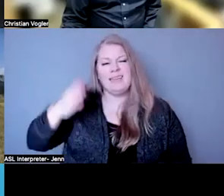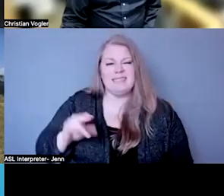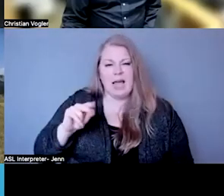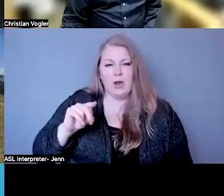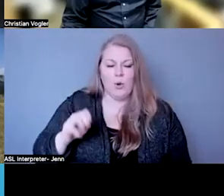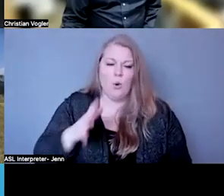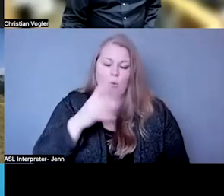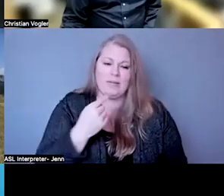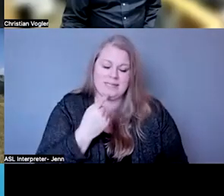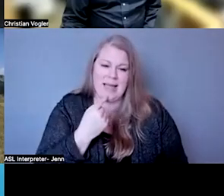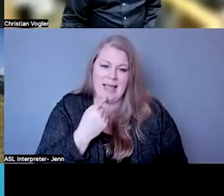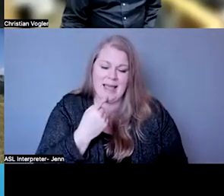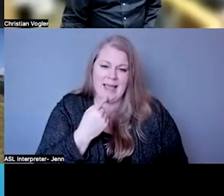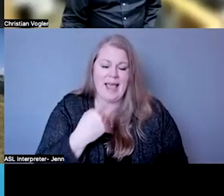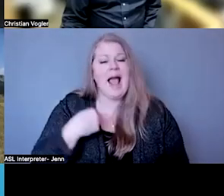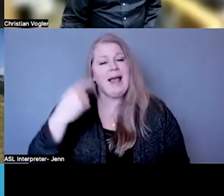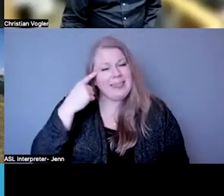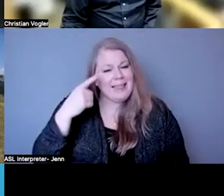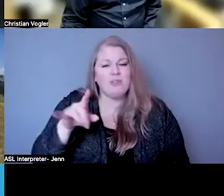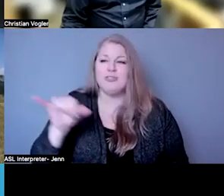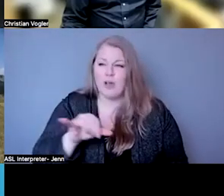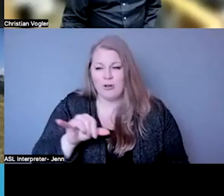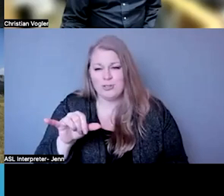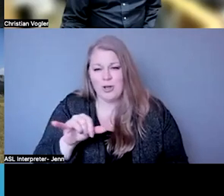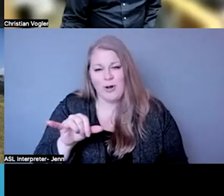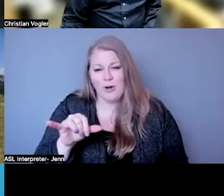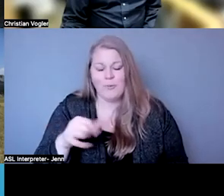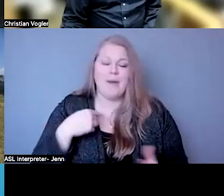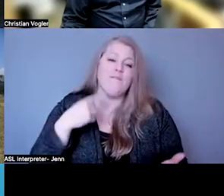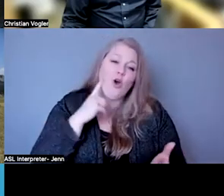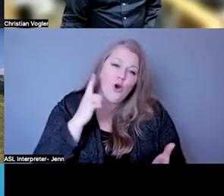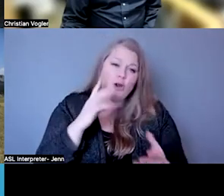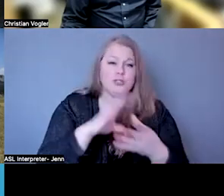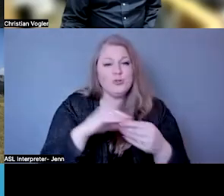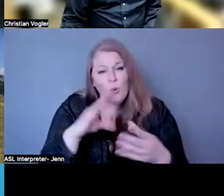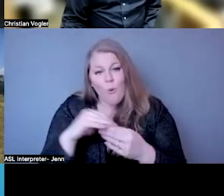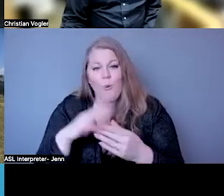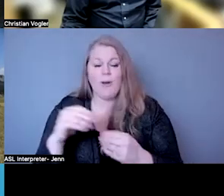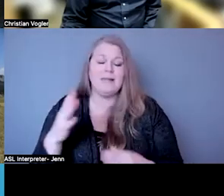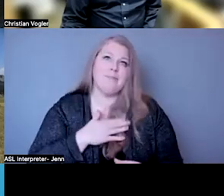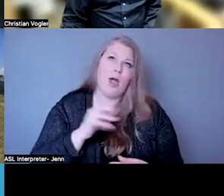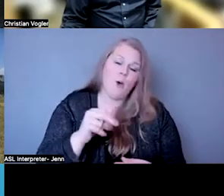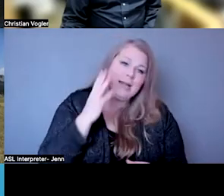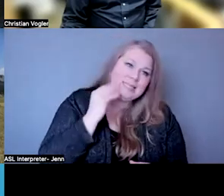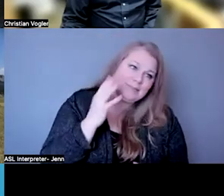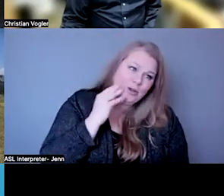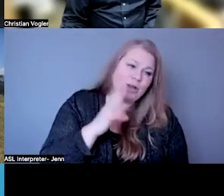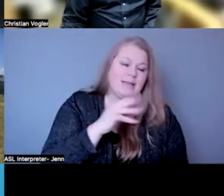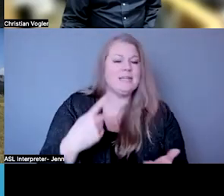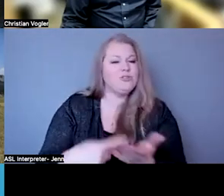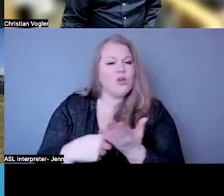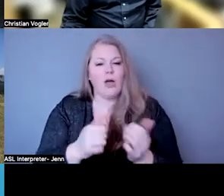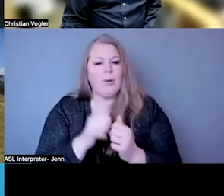say, I think there's also, I've heard stories, and I would say my own experience, but also talking to folks